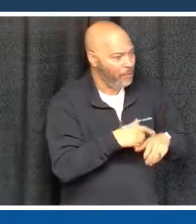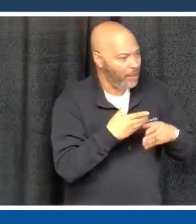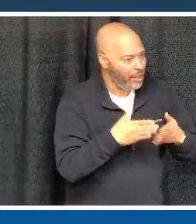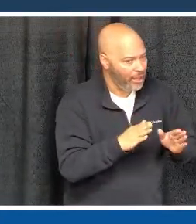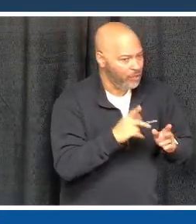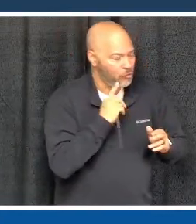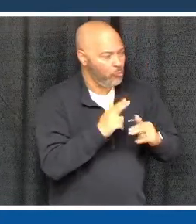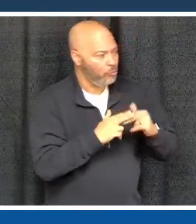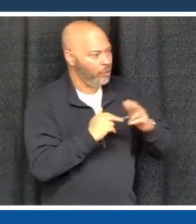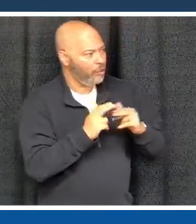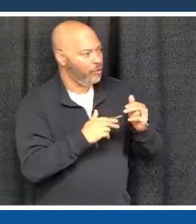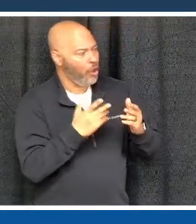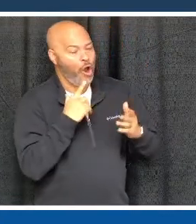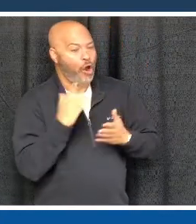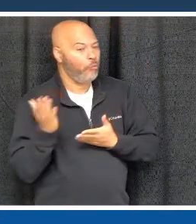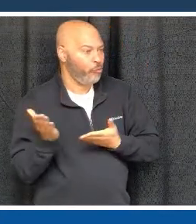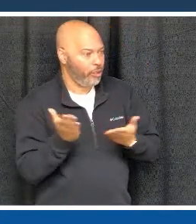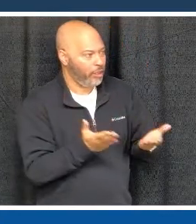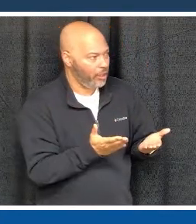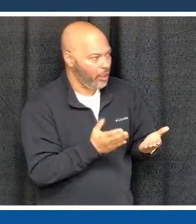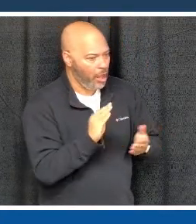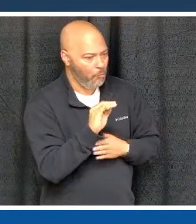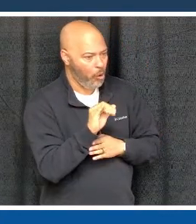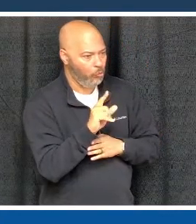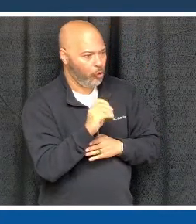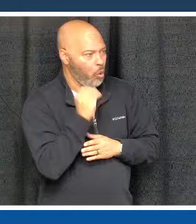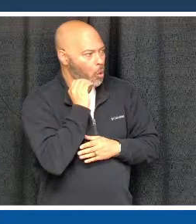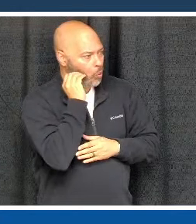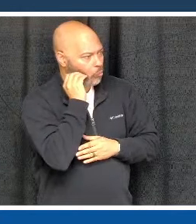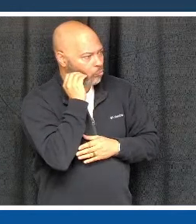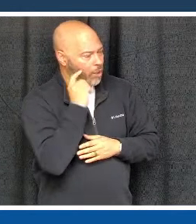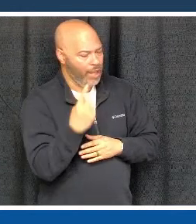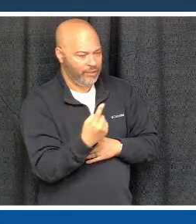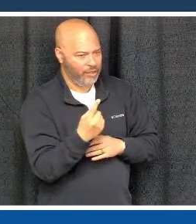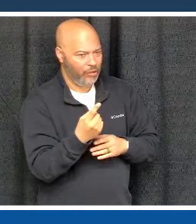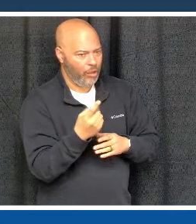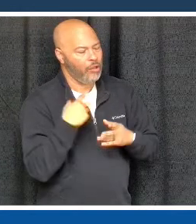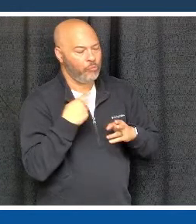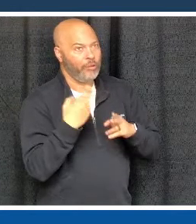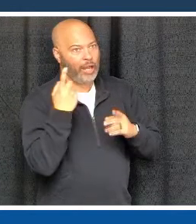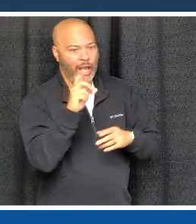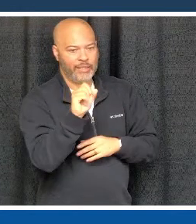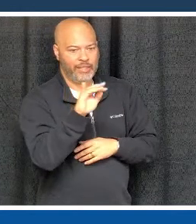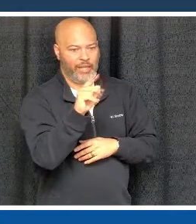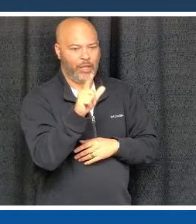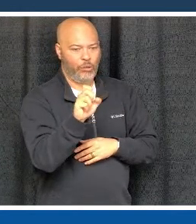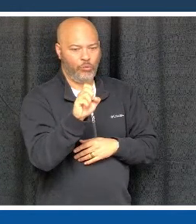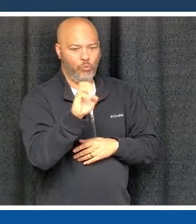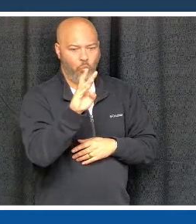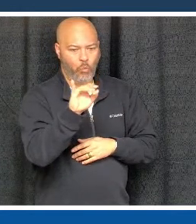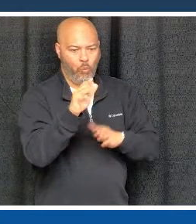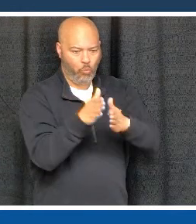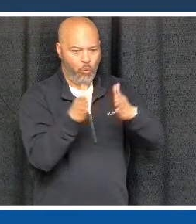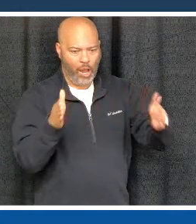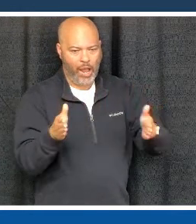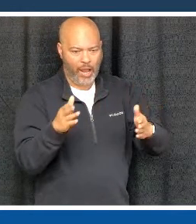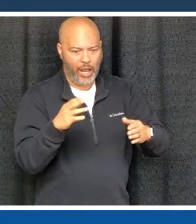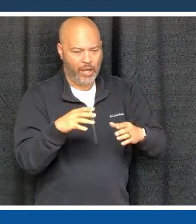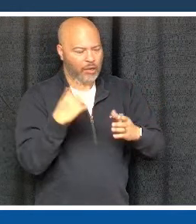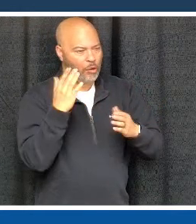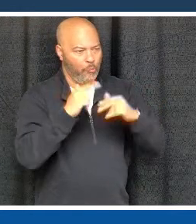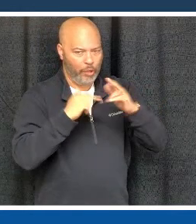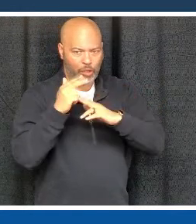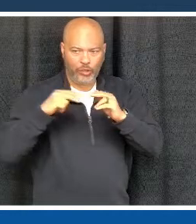to build or bring in a mobile home. So a single wide, as we think about it, it's built in a